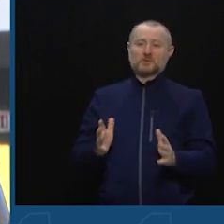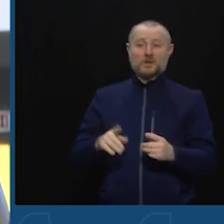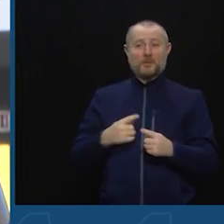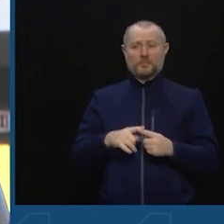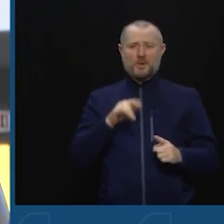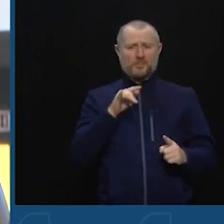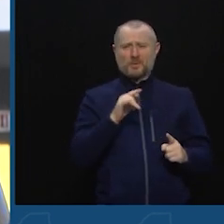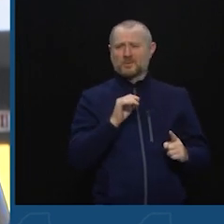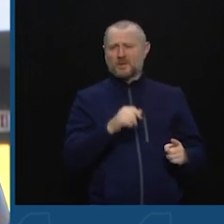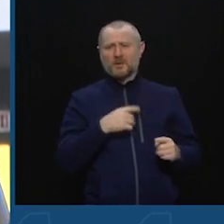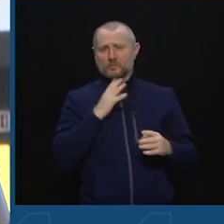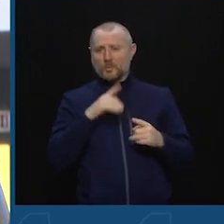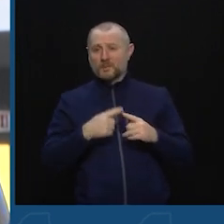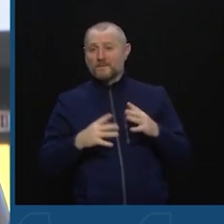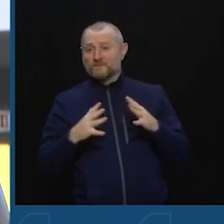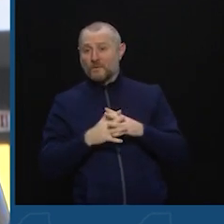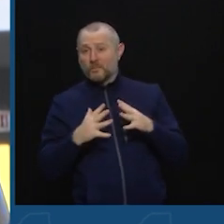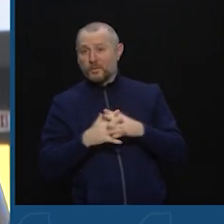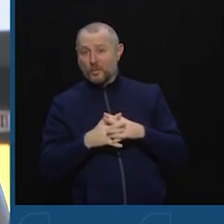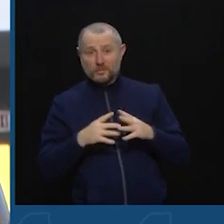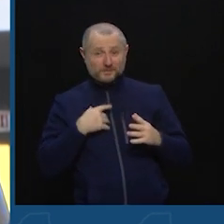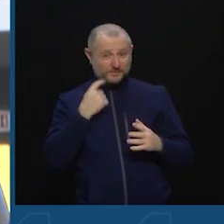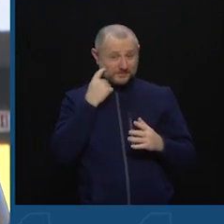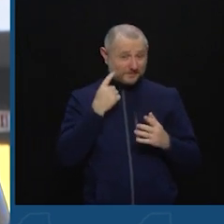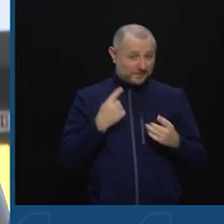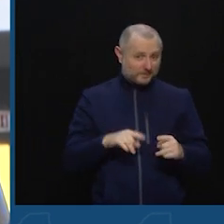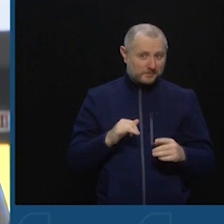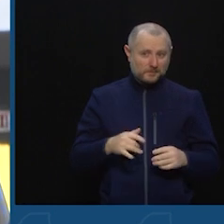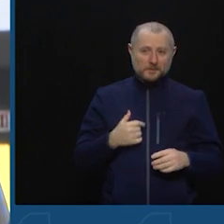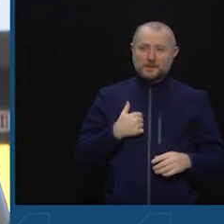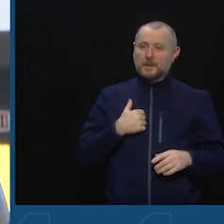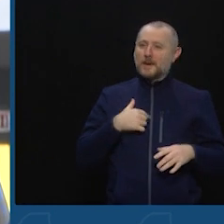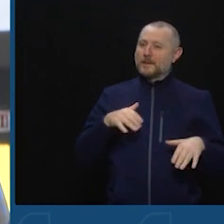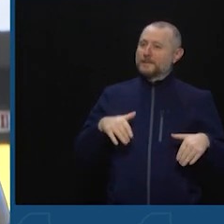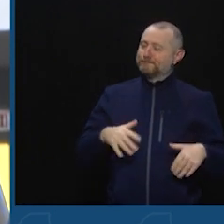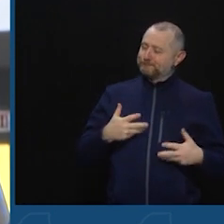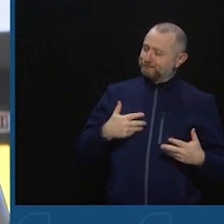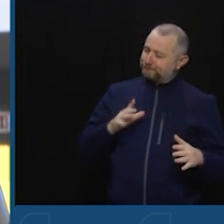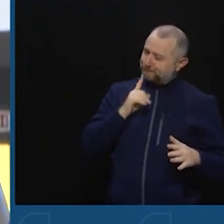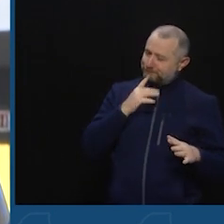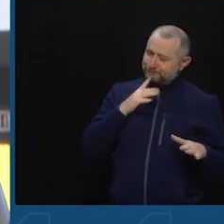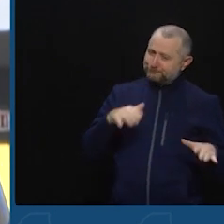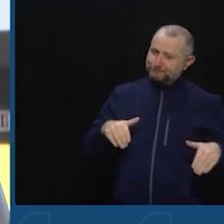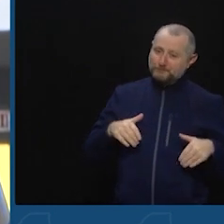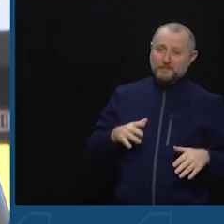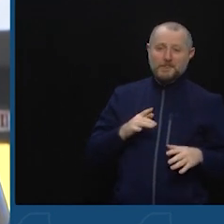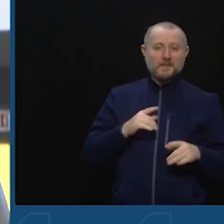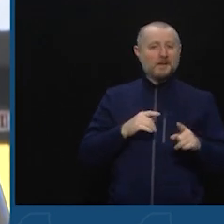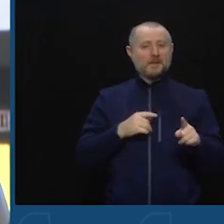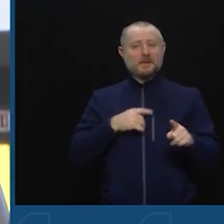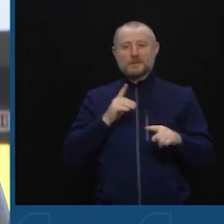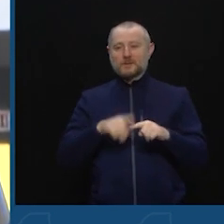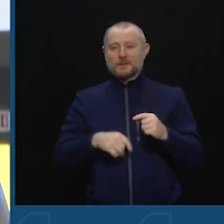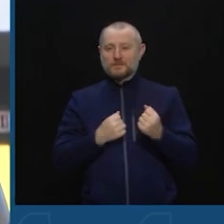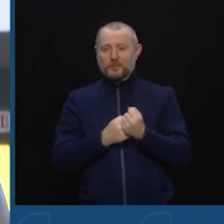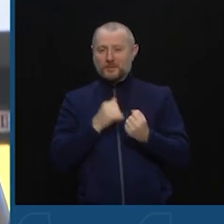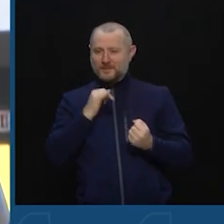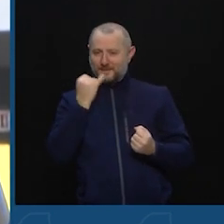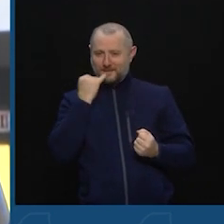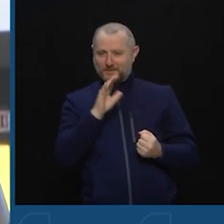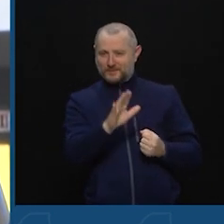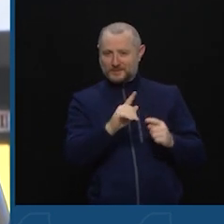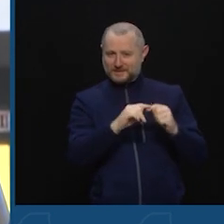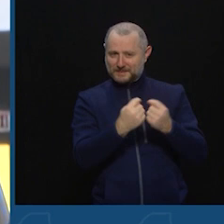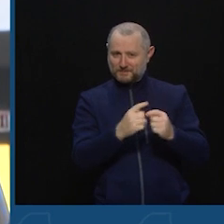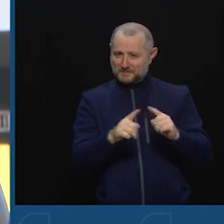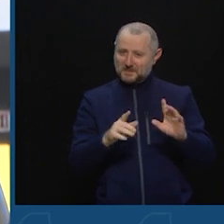football game that just happened. We don't really want to talk about that, Kevin. It's not how you're going to win my support over. But there's always next year,